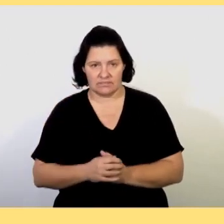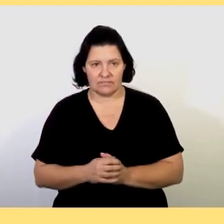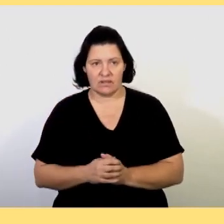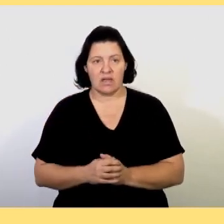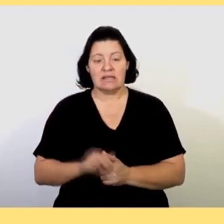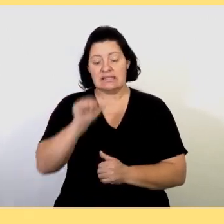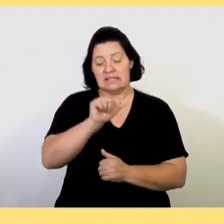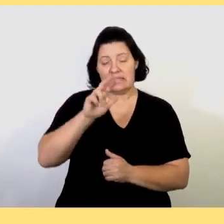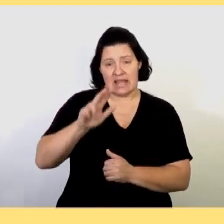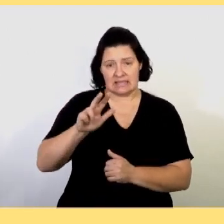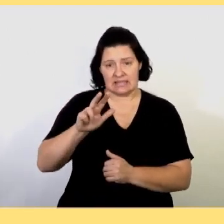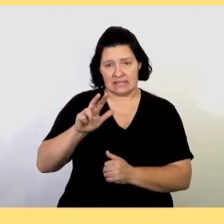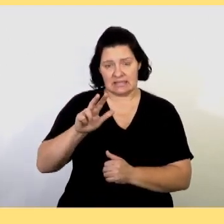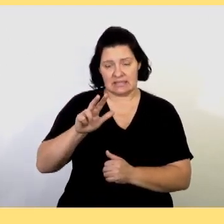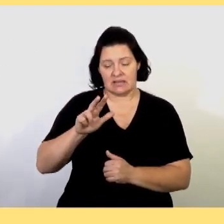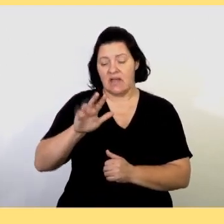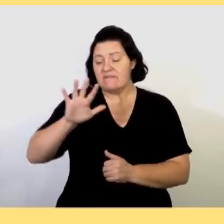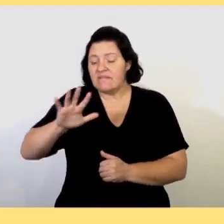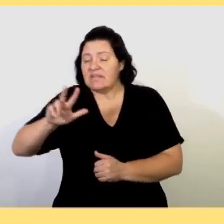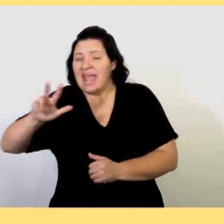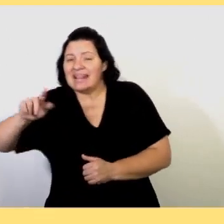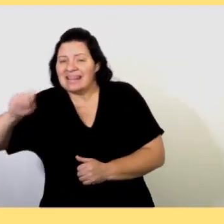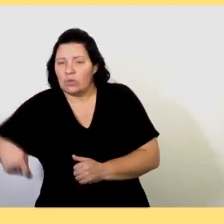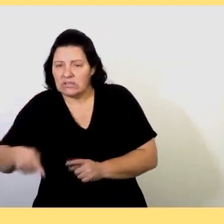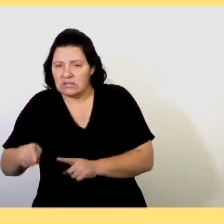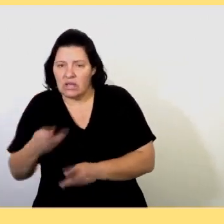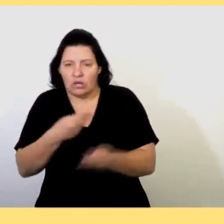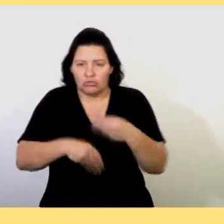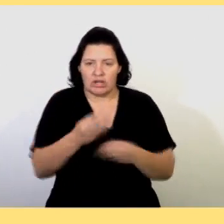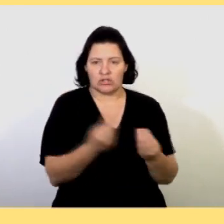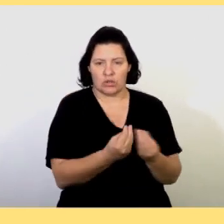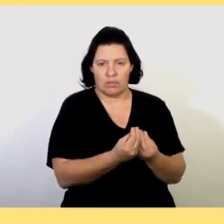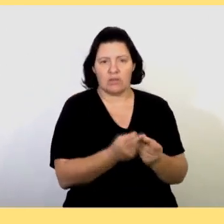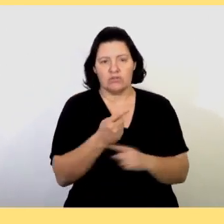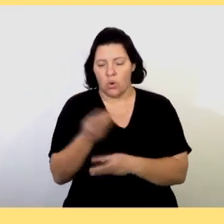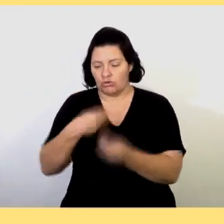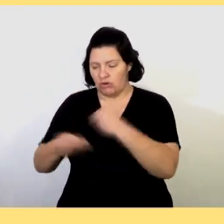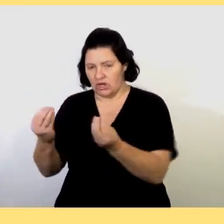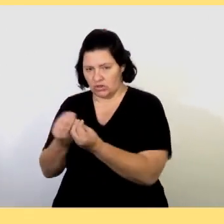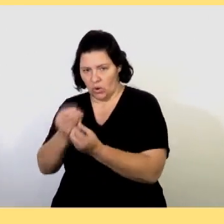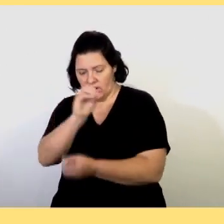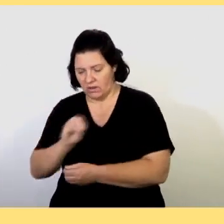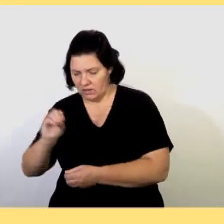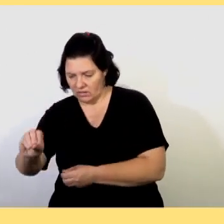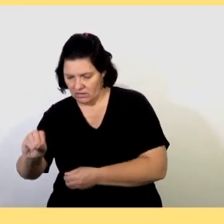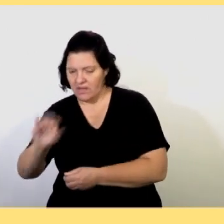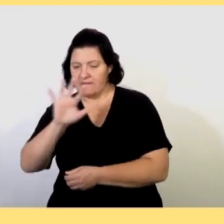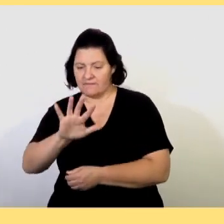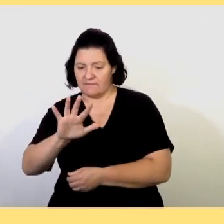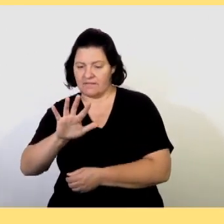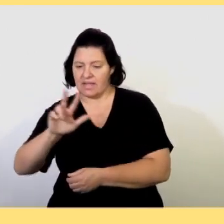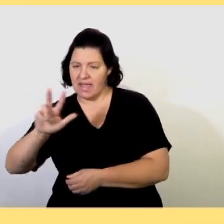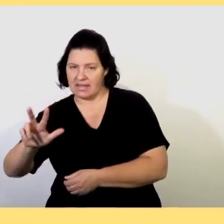68,500. But of the 68, 58,000 is for trading stock. That means I'm coming to my trading stock and I'm going to